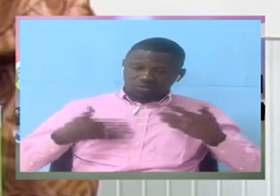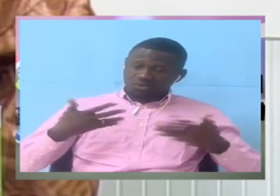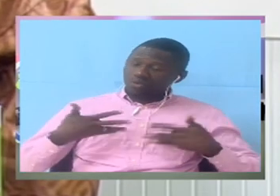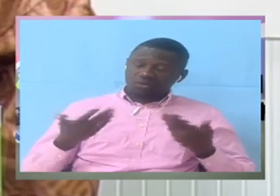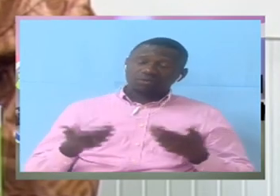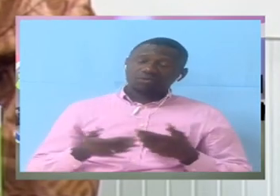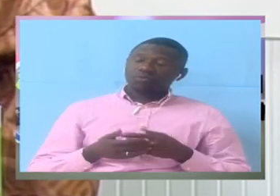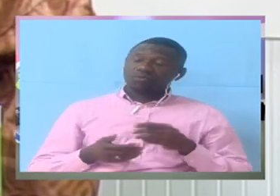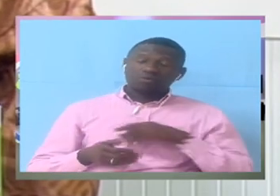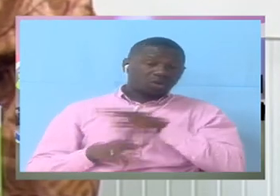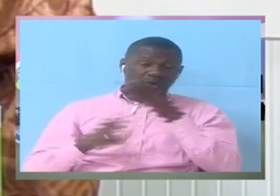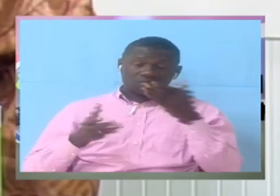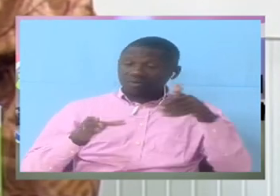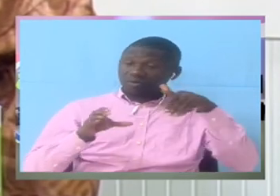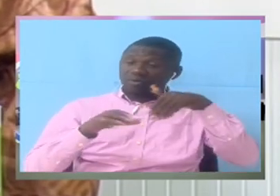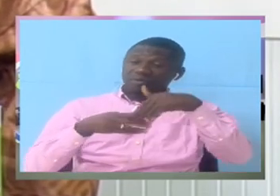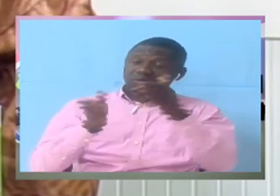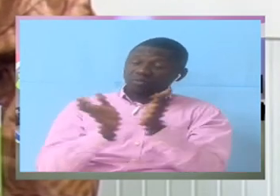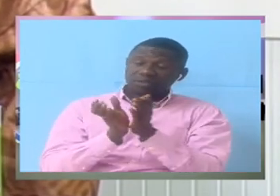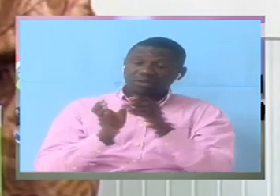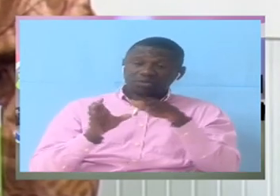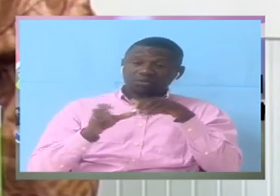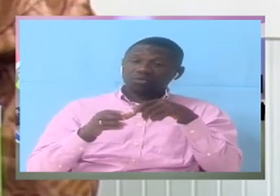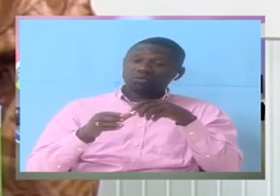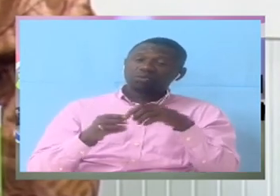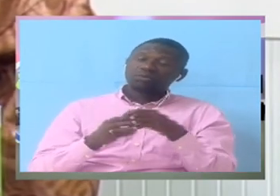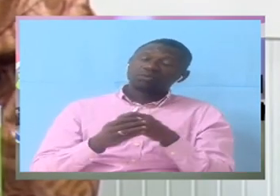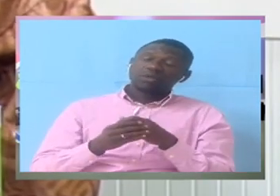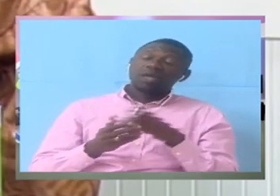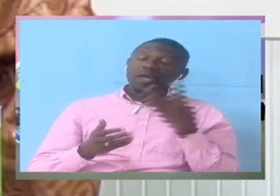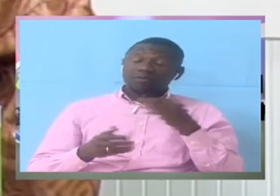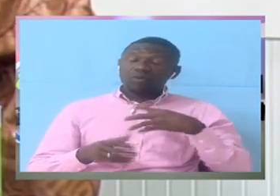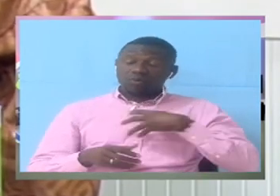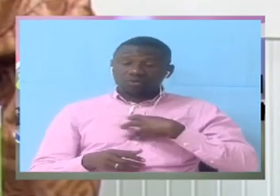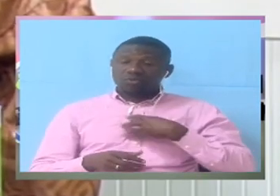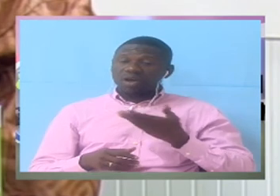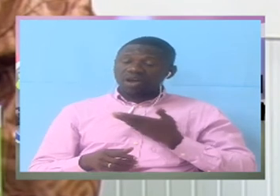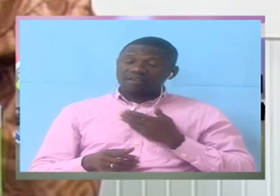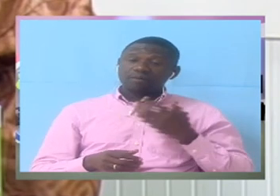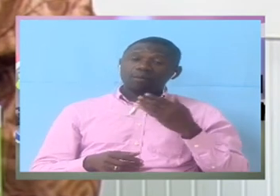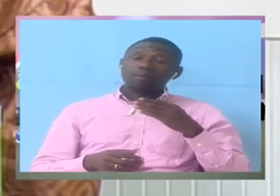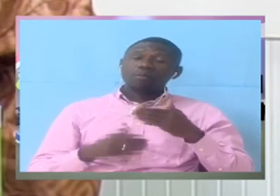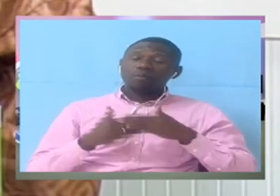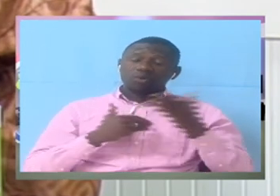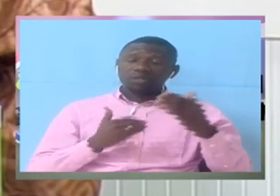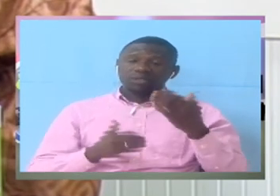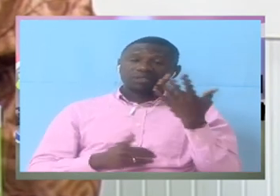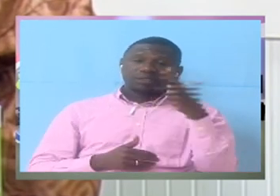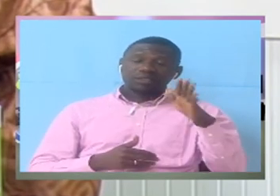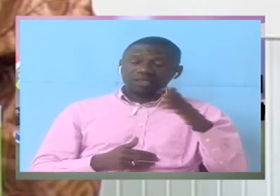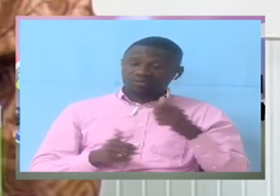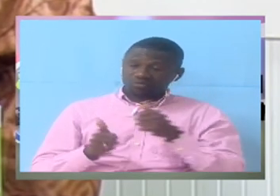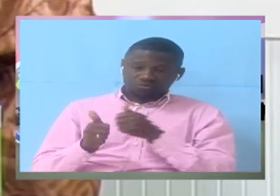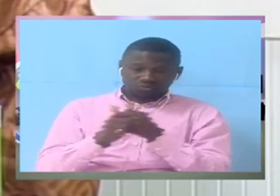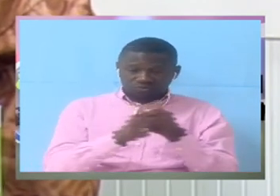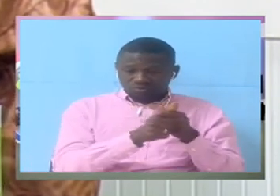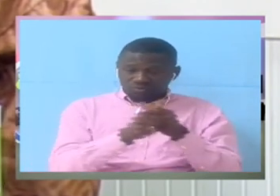forces. We were all among the special forces. Had 10 bodyguards more than the disaster. If you want, you can have more than 10 bodyguards.